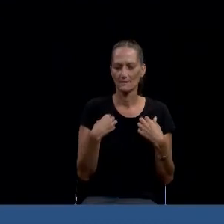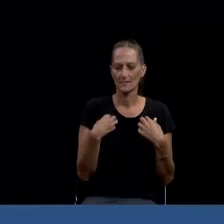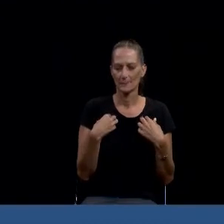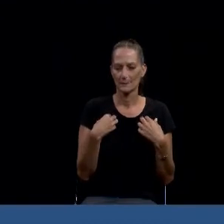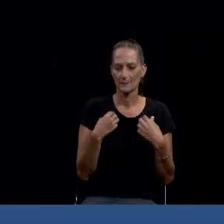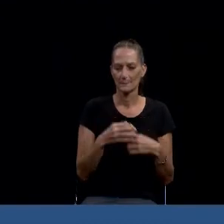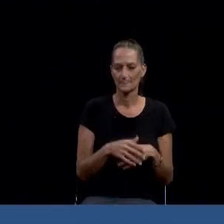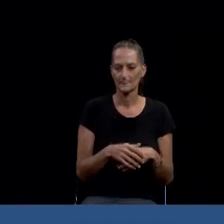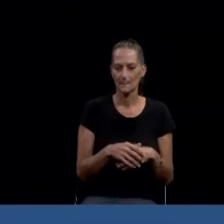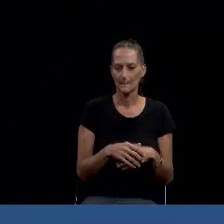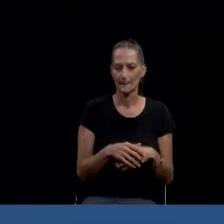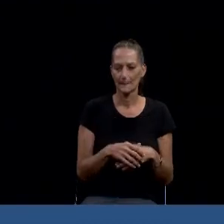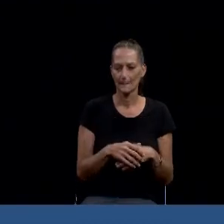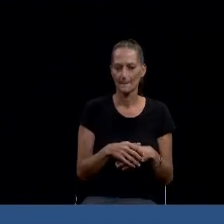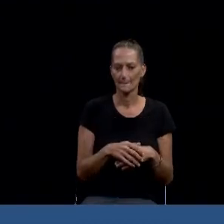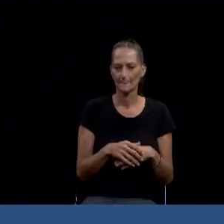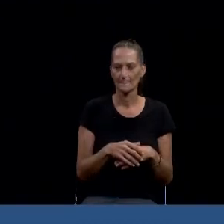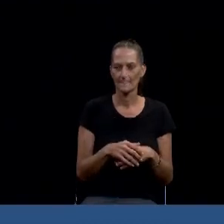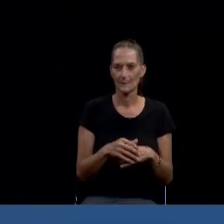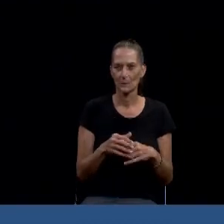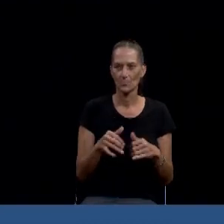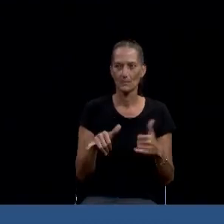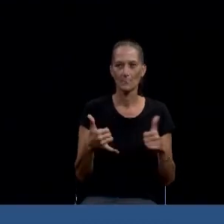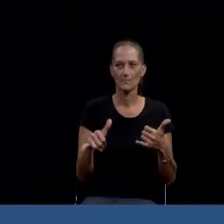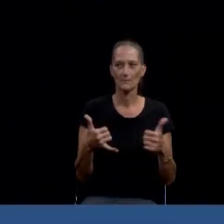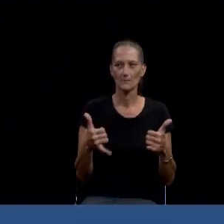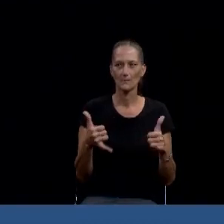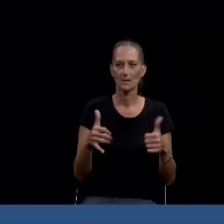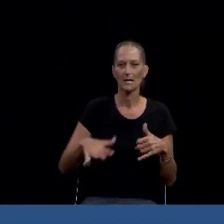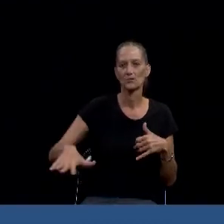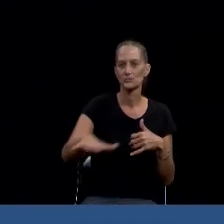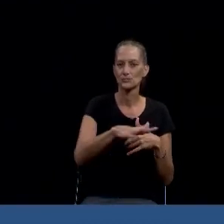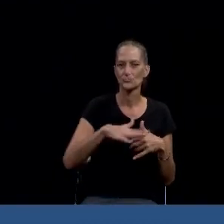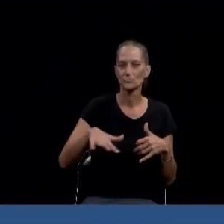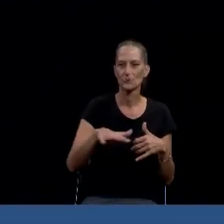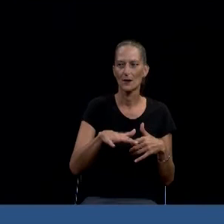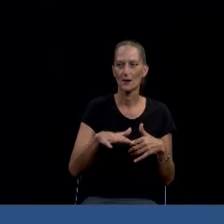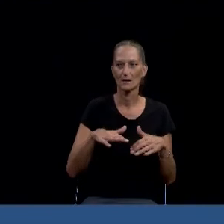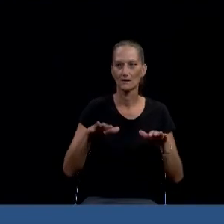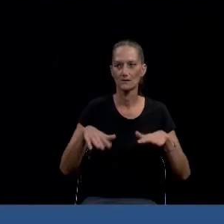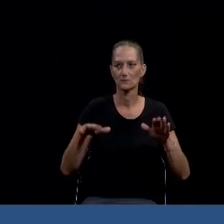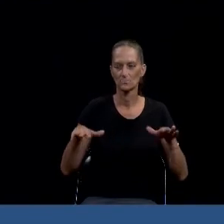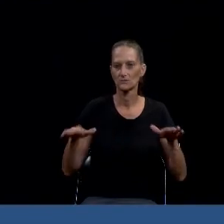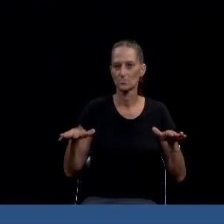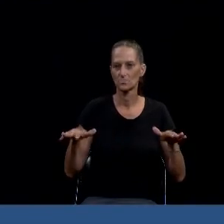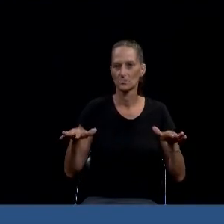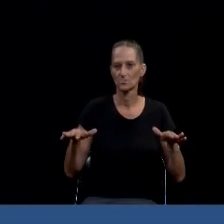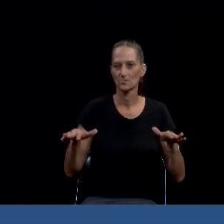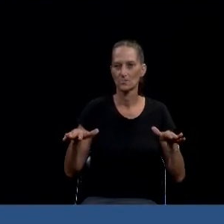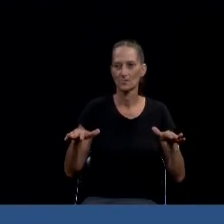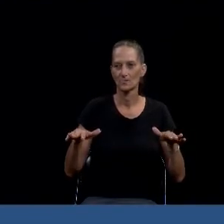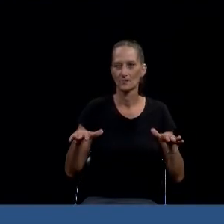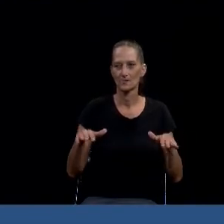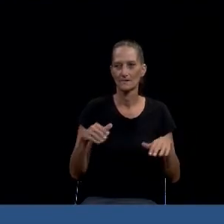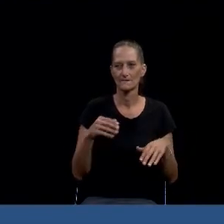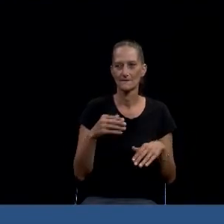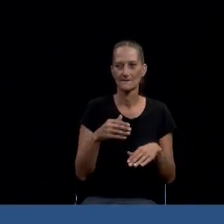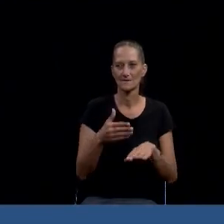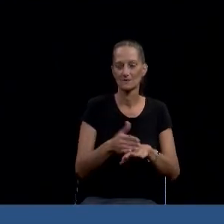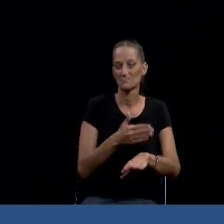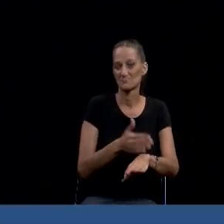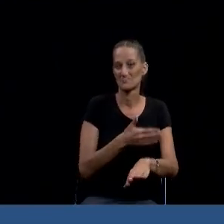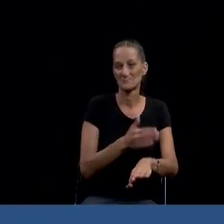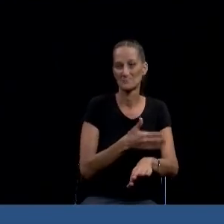and the youth center at South Terrace? Will they receive some TLC as well? The playground is included. TDHCA considers